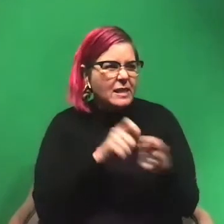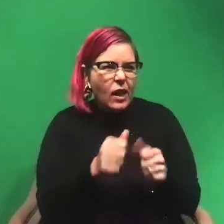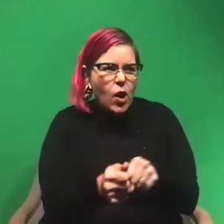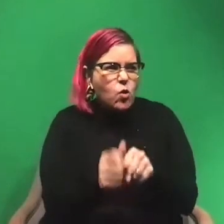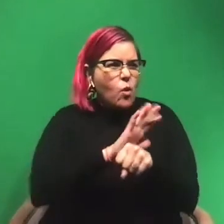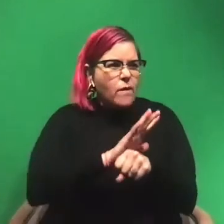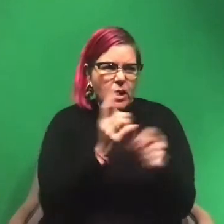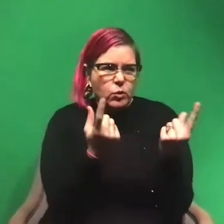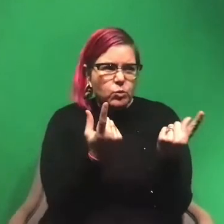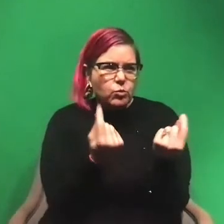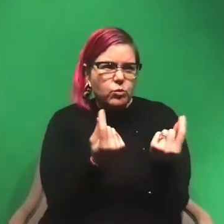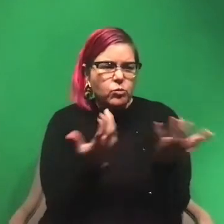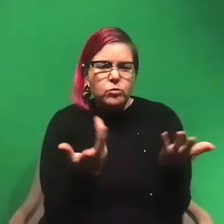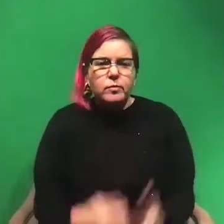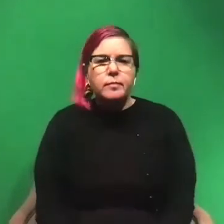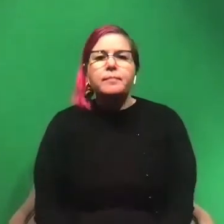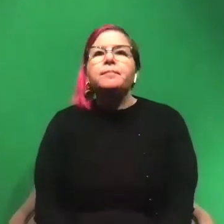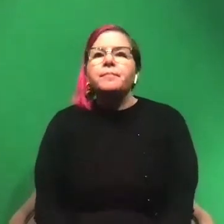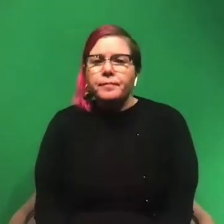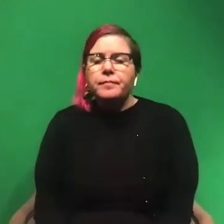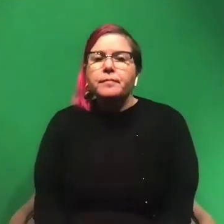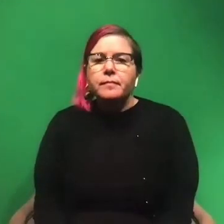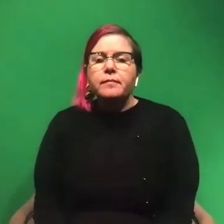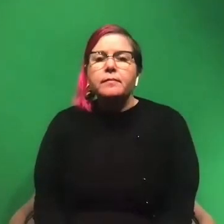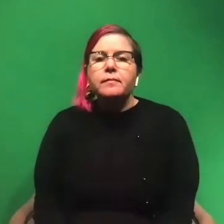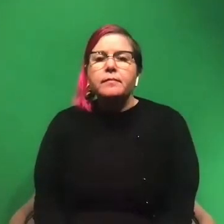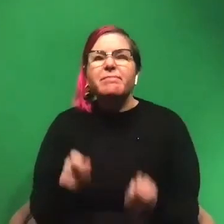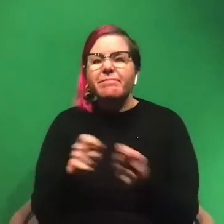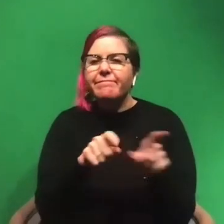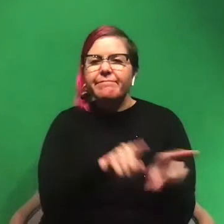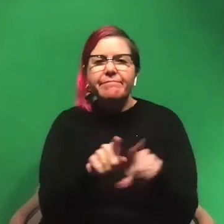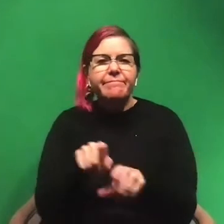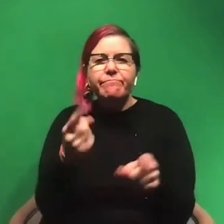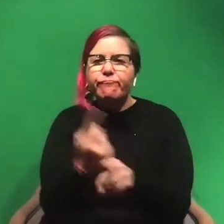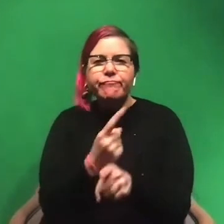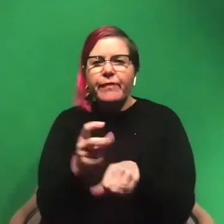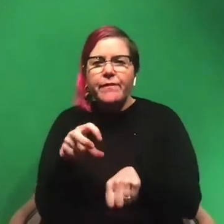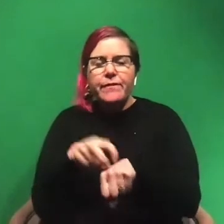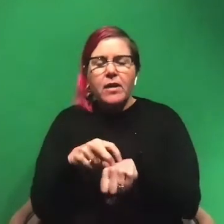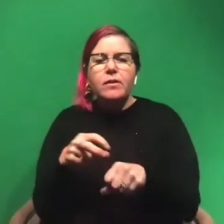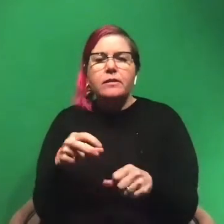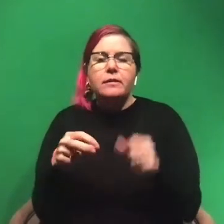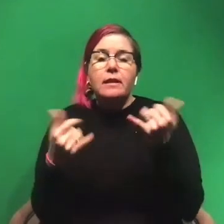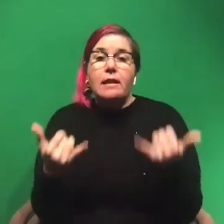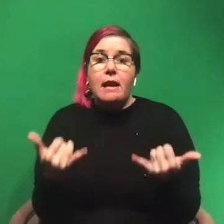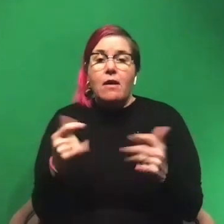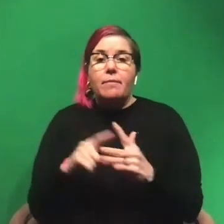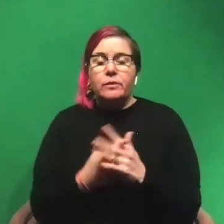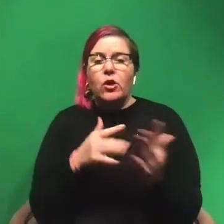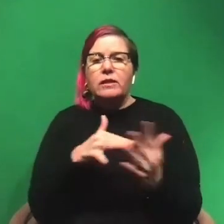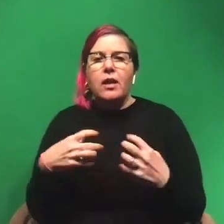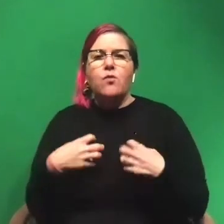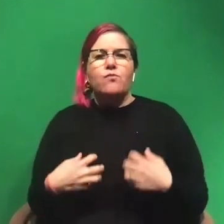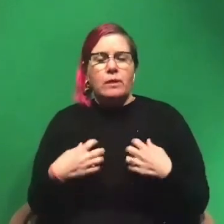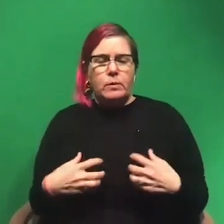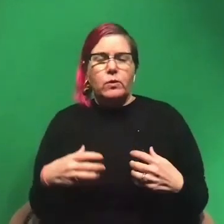do? So just like any other virus, I am now, when I'm starting to study respiratory viruses. I've